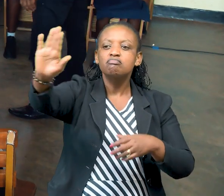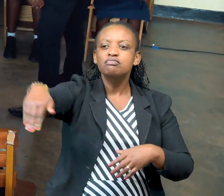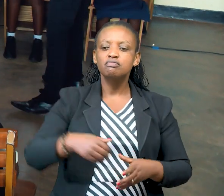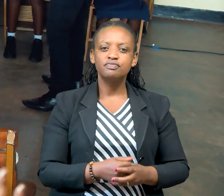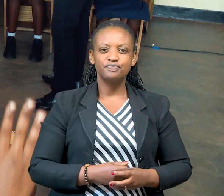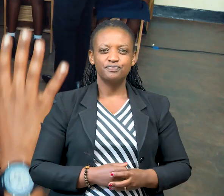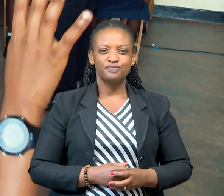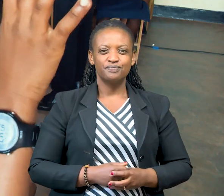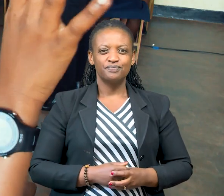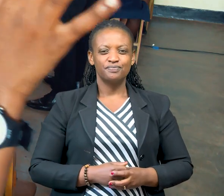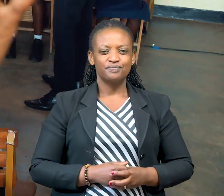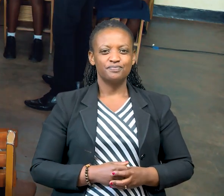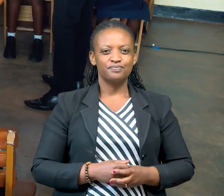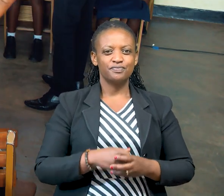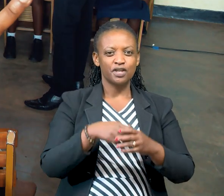Yes, Joseph?